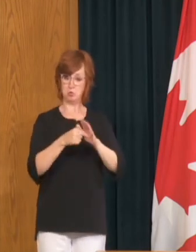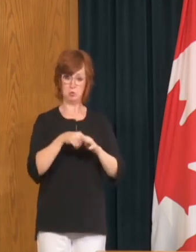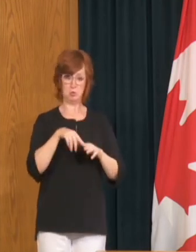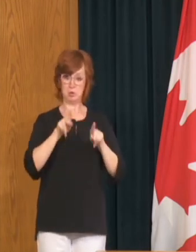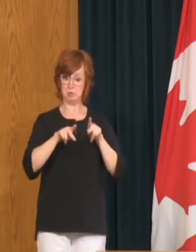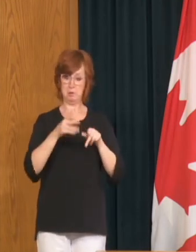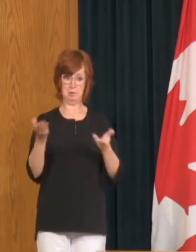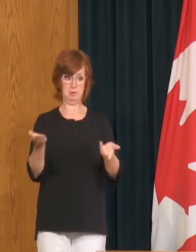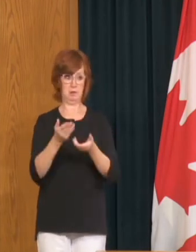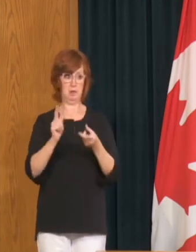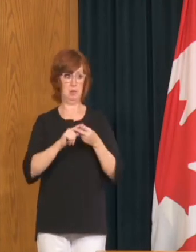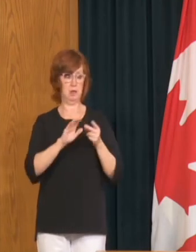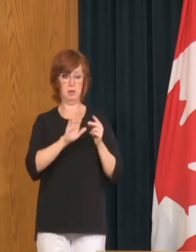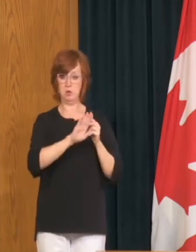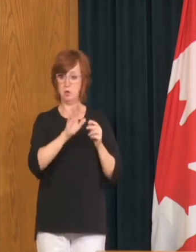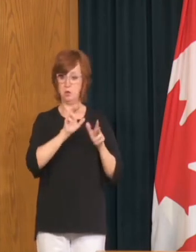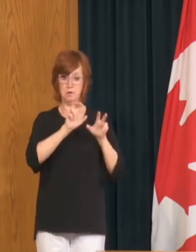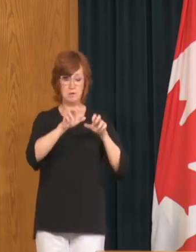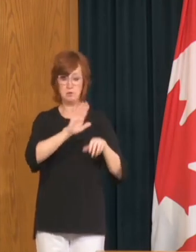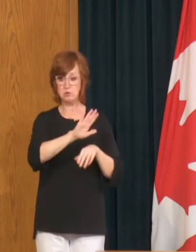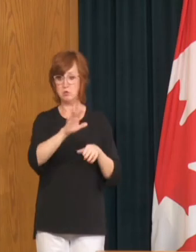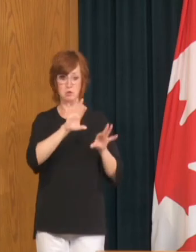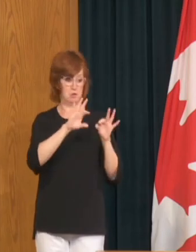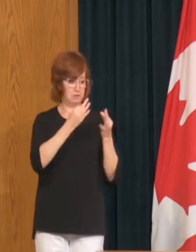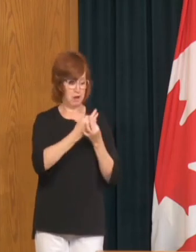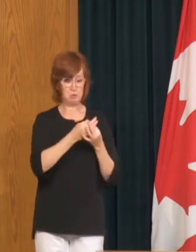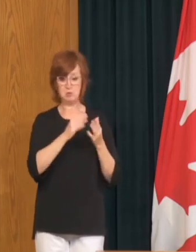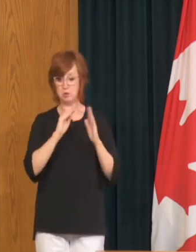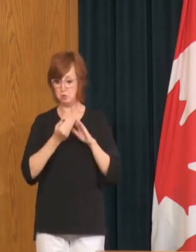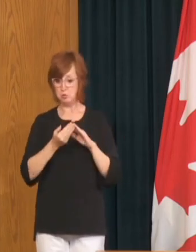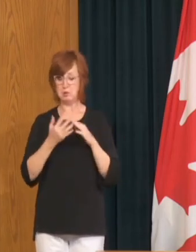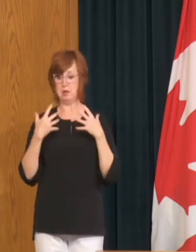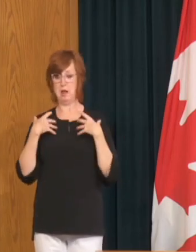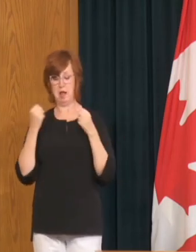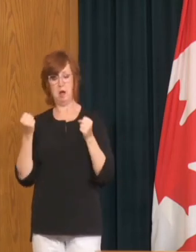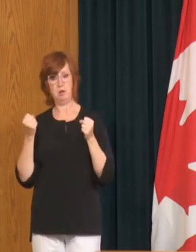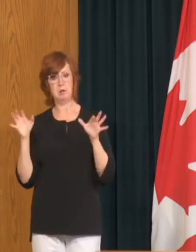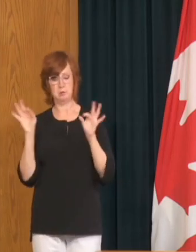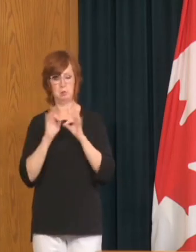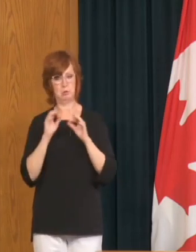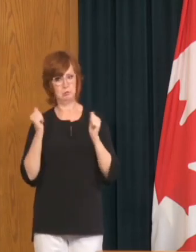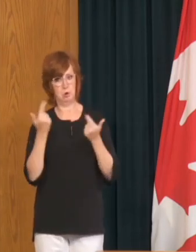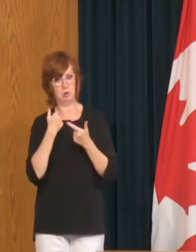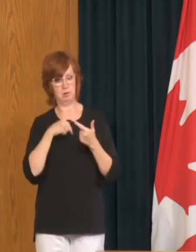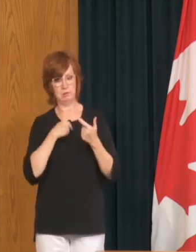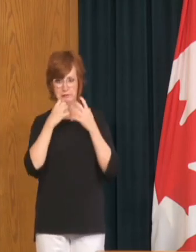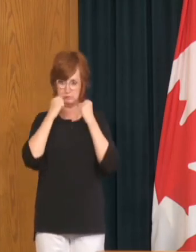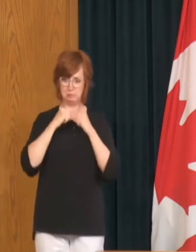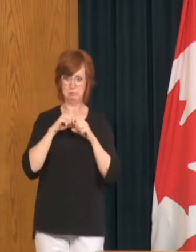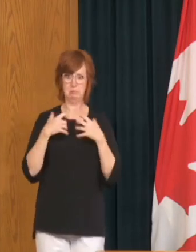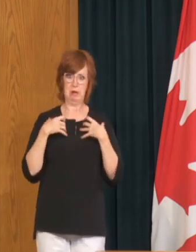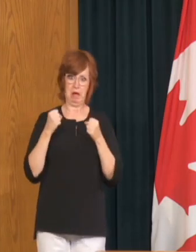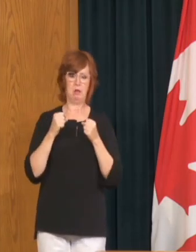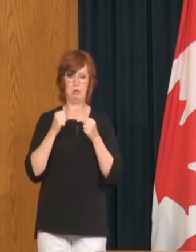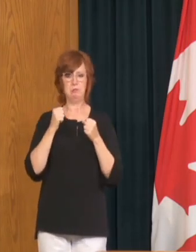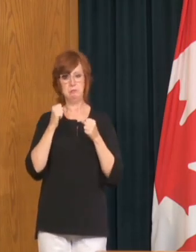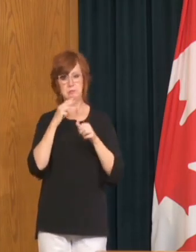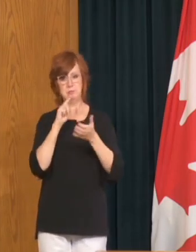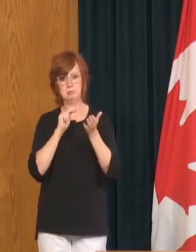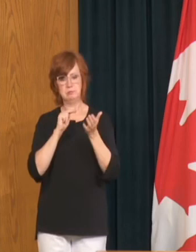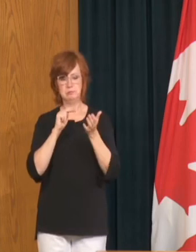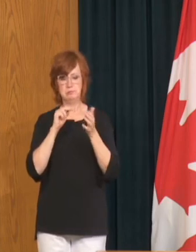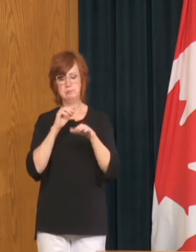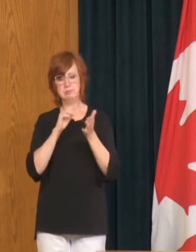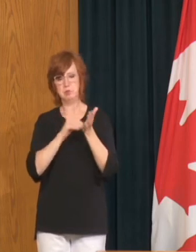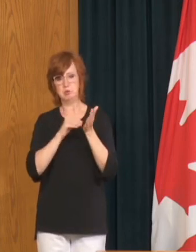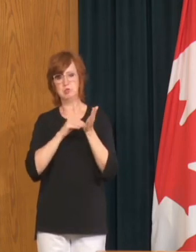their communities and their families, and it most certainly invests in healthcare, which is top of mind to each and every one of us right now. It also invests